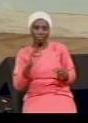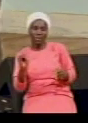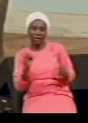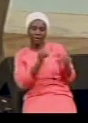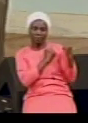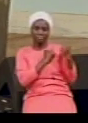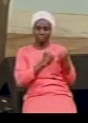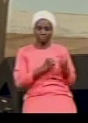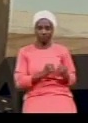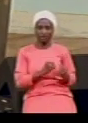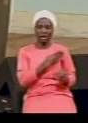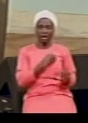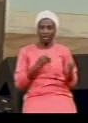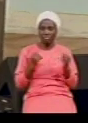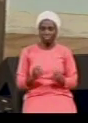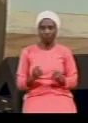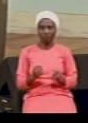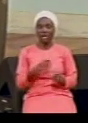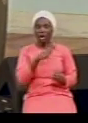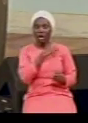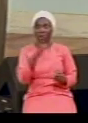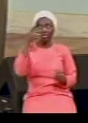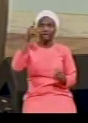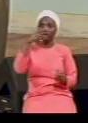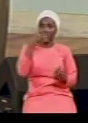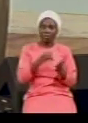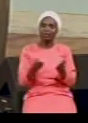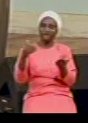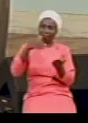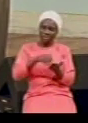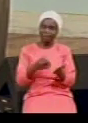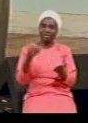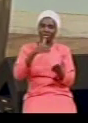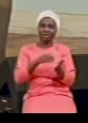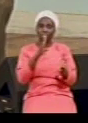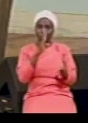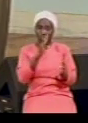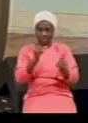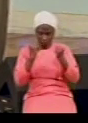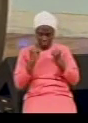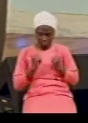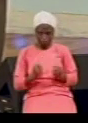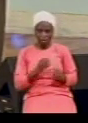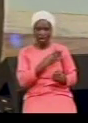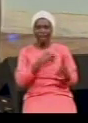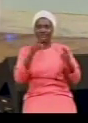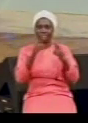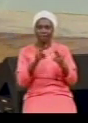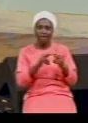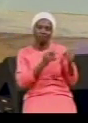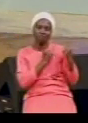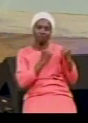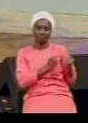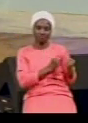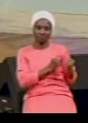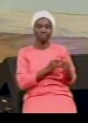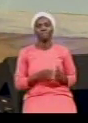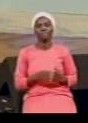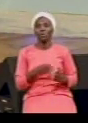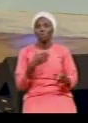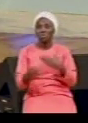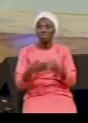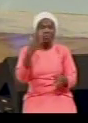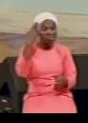repeats it again. Be strong and very courageous. Whatever knowledge you have, without